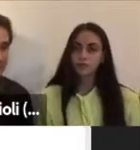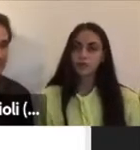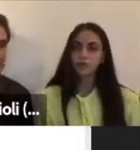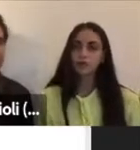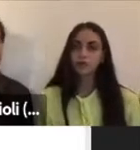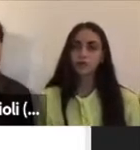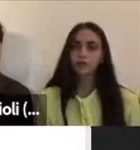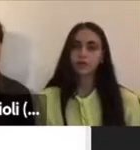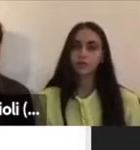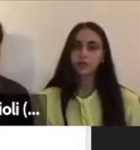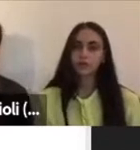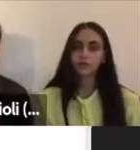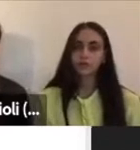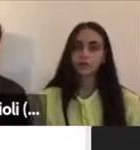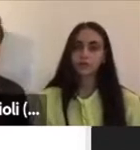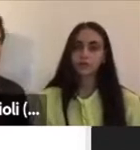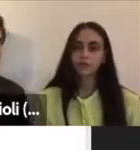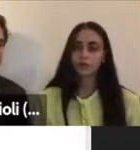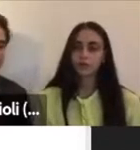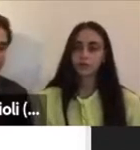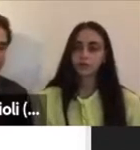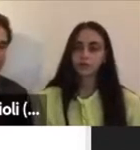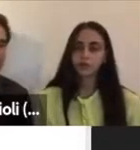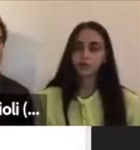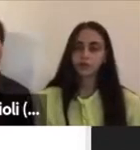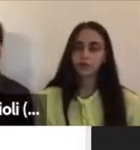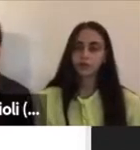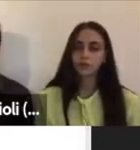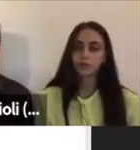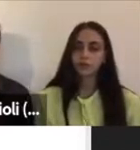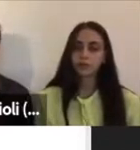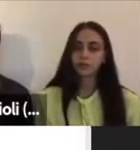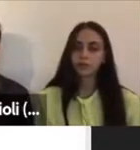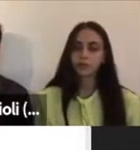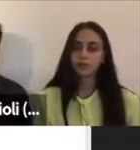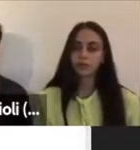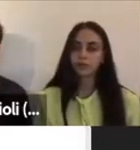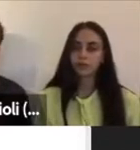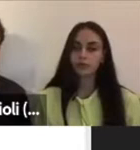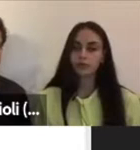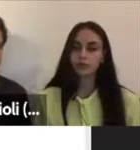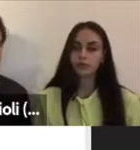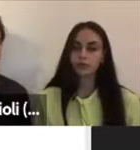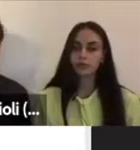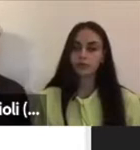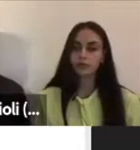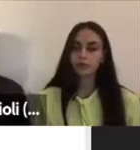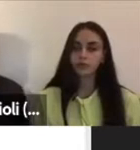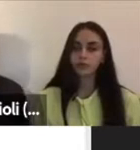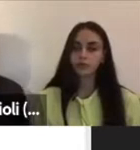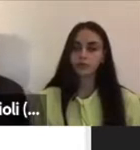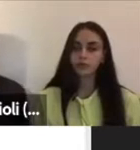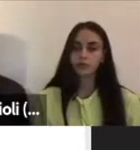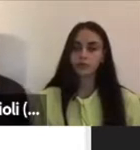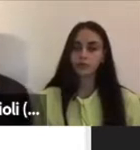of the picture, you see like a little wooden cabin with a light beam on it. The roof is really old and there's a lot of moss in it